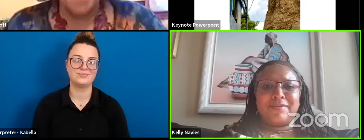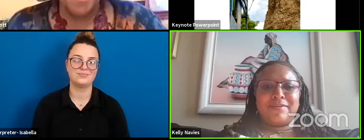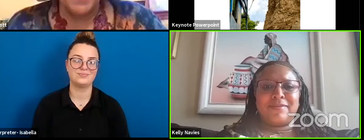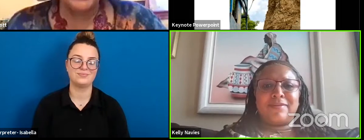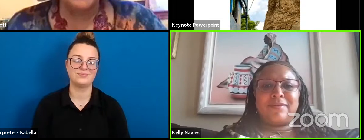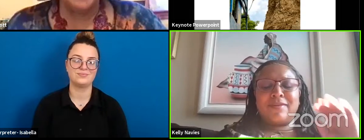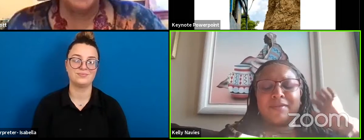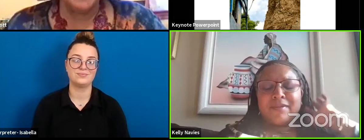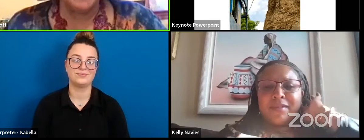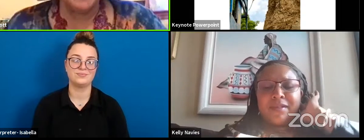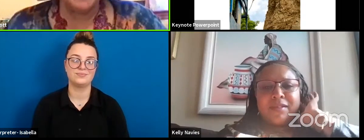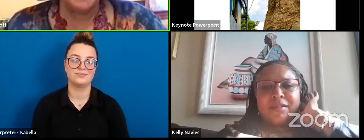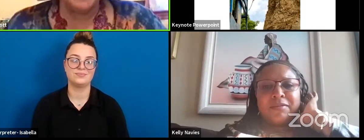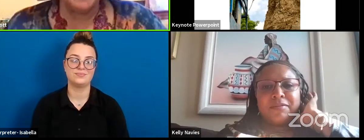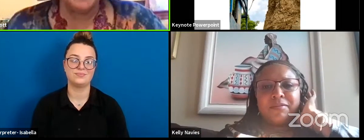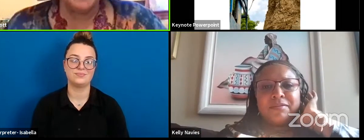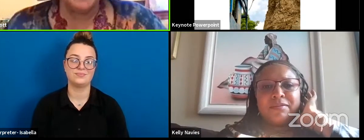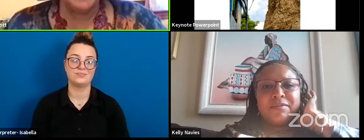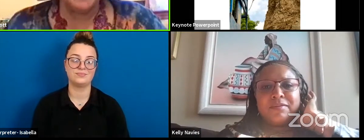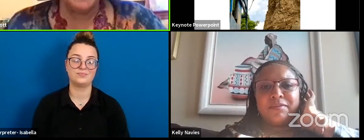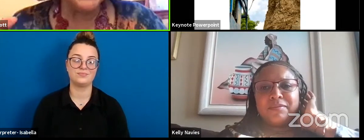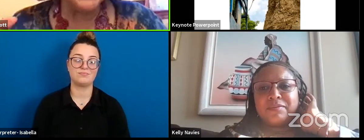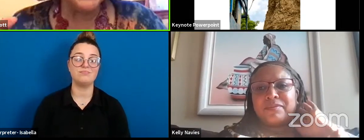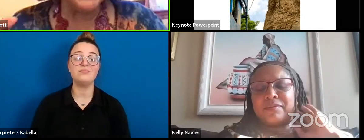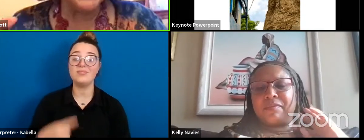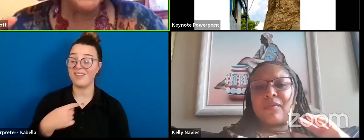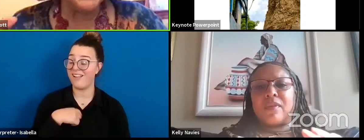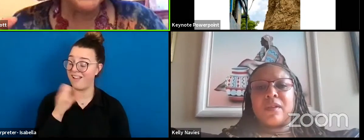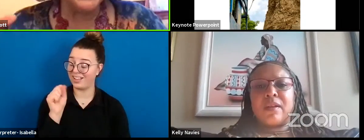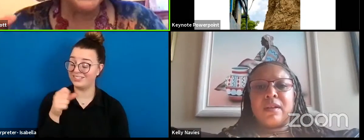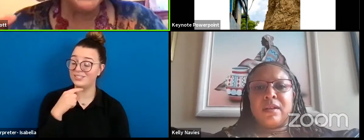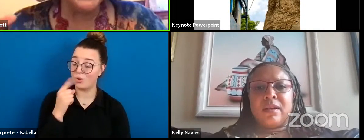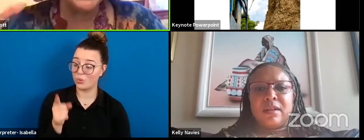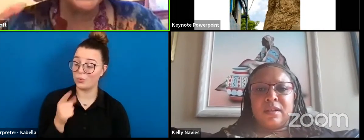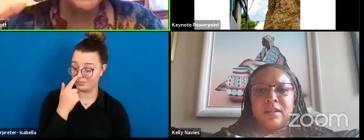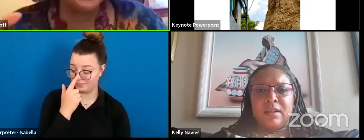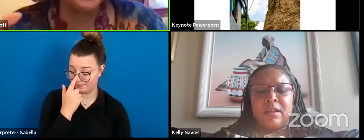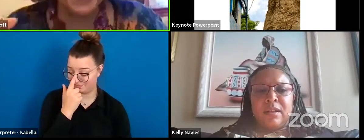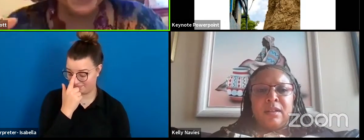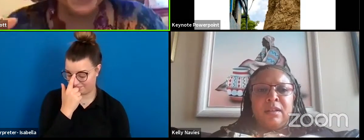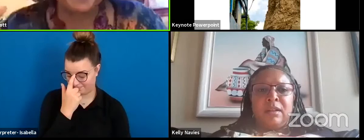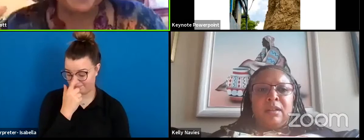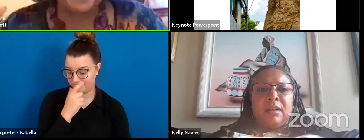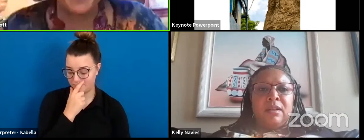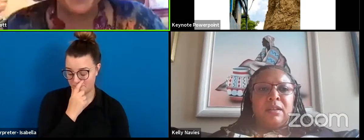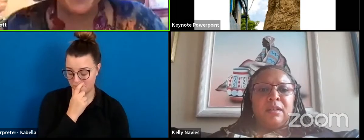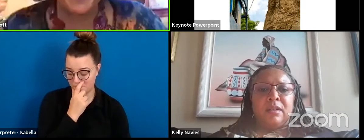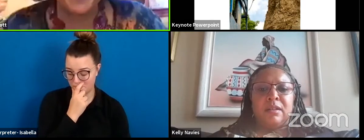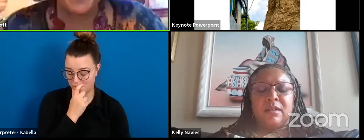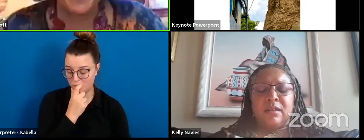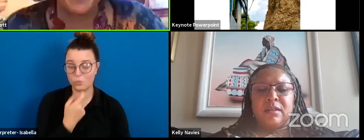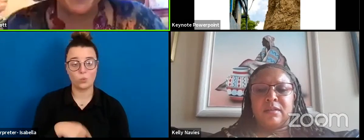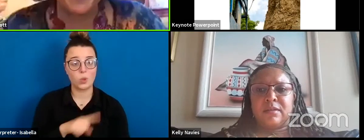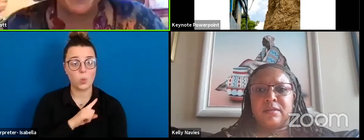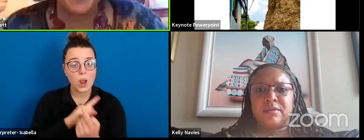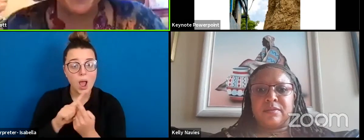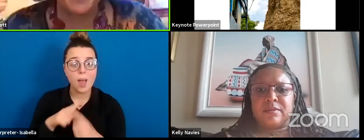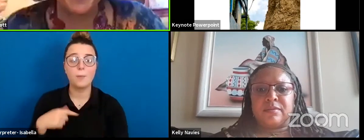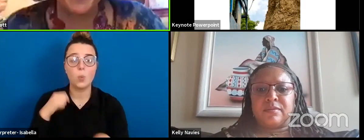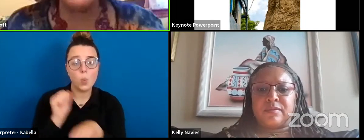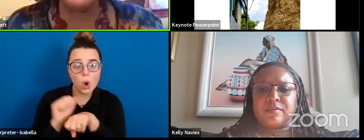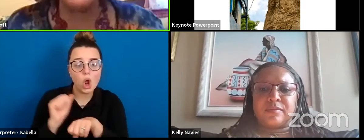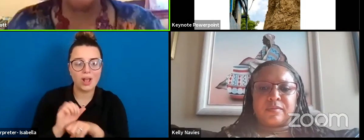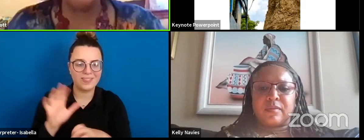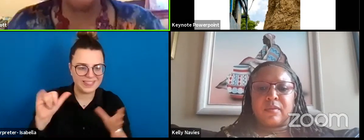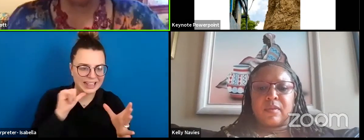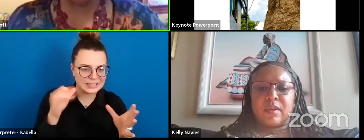I can tell you that I went up. We did a lot of work. People were working with me. That's not even my hat.